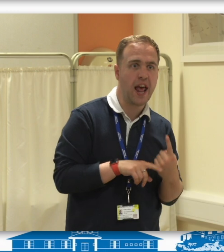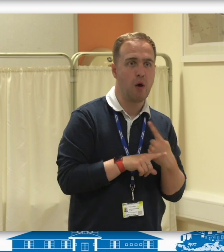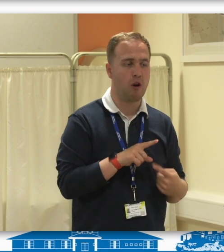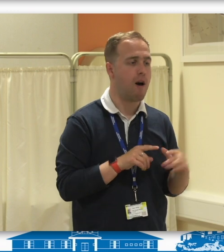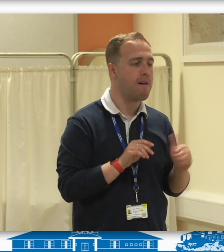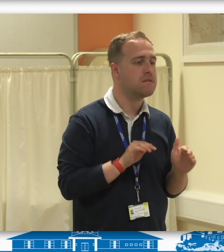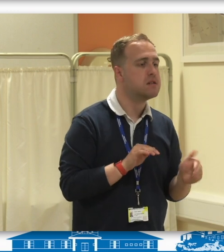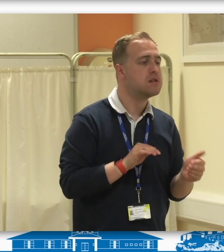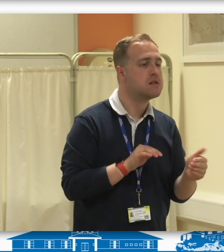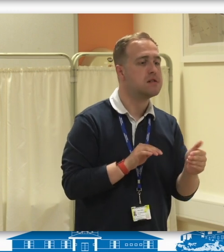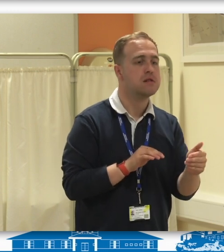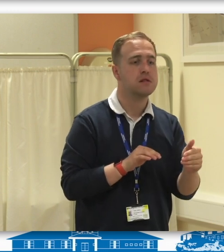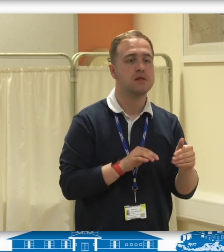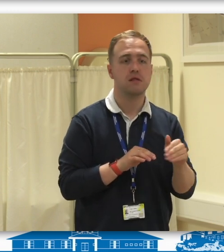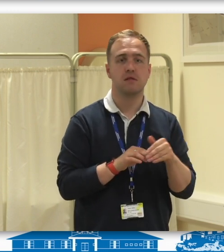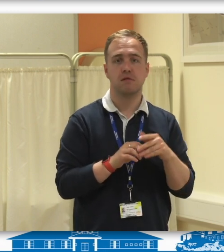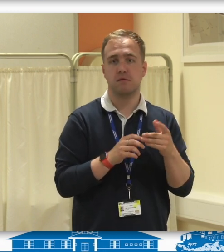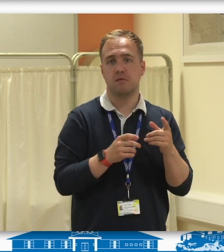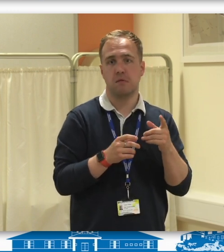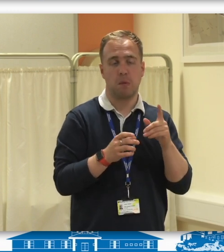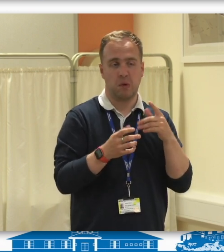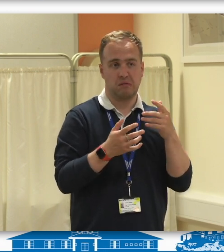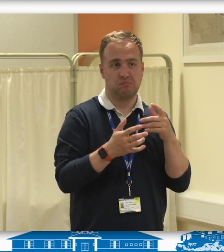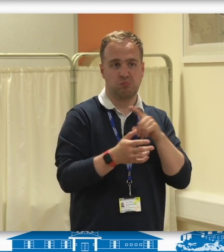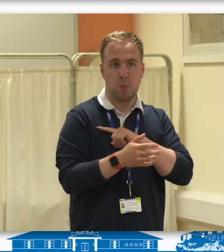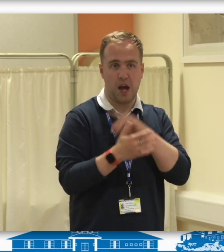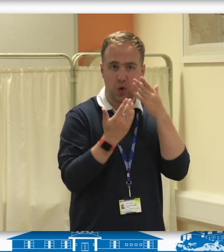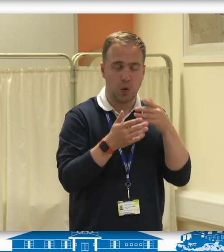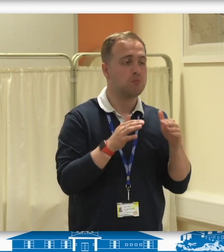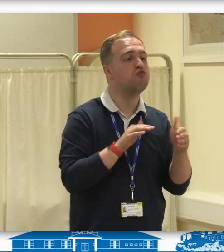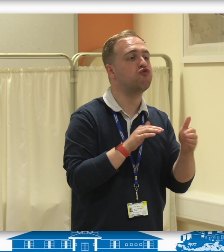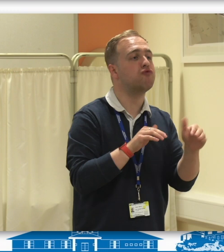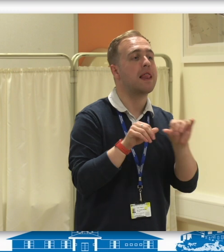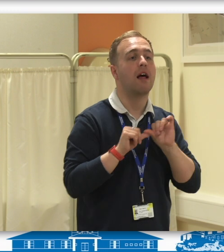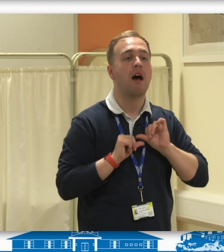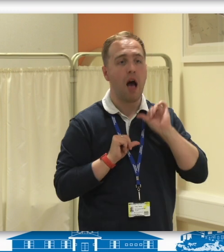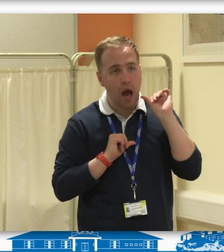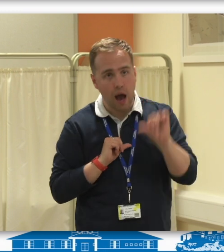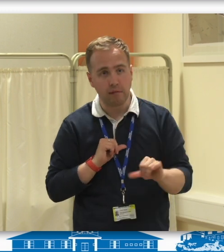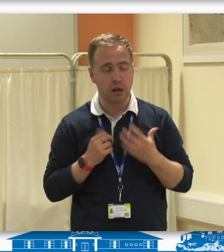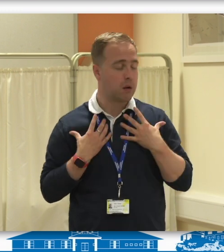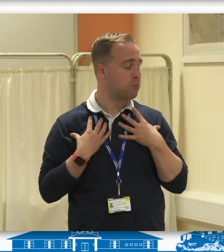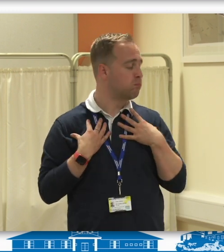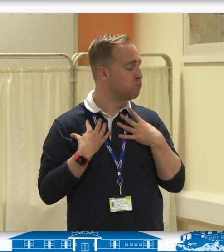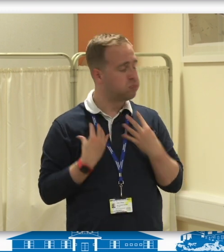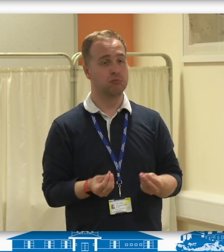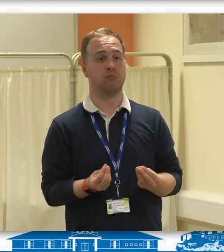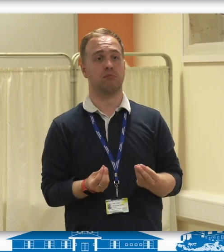half for all sorts of reasons, then they may experience post-exertional